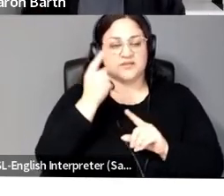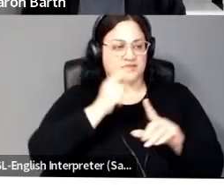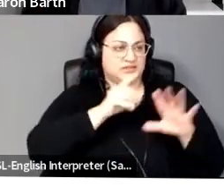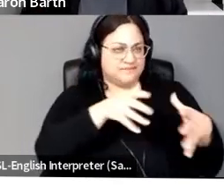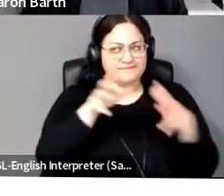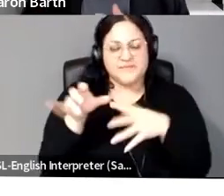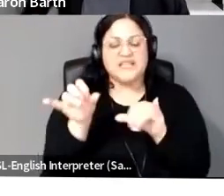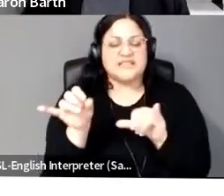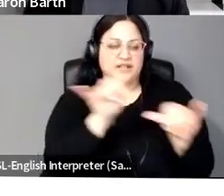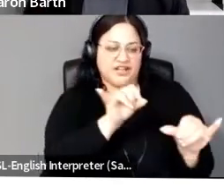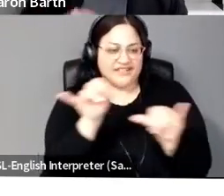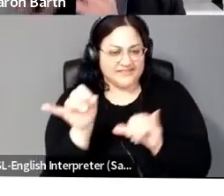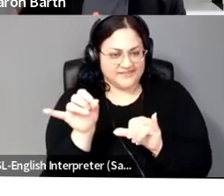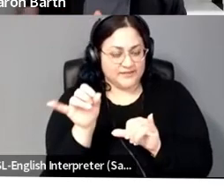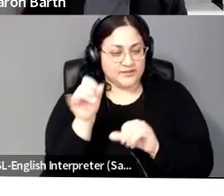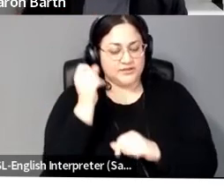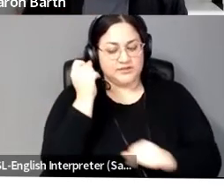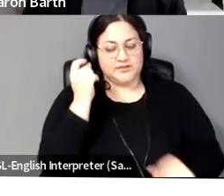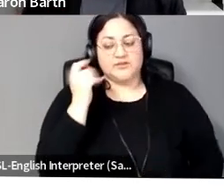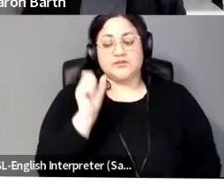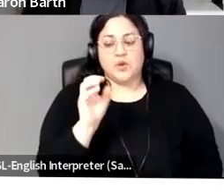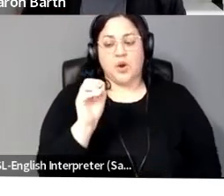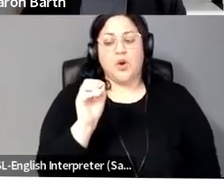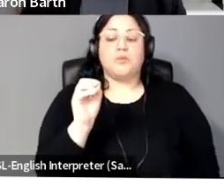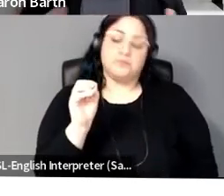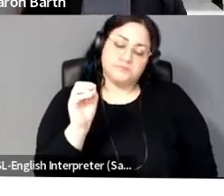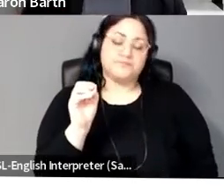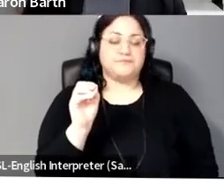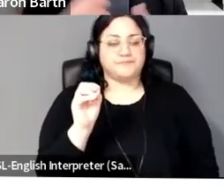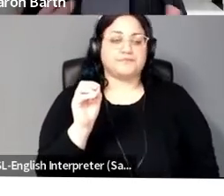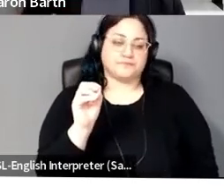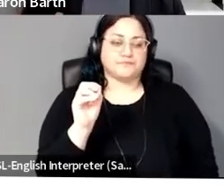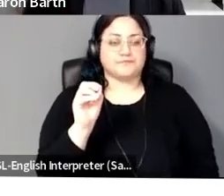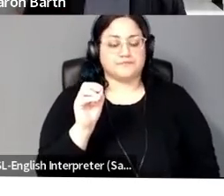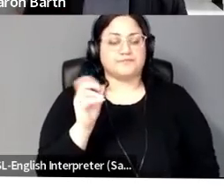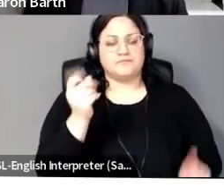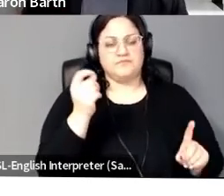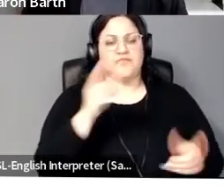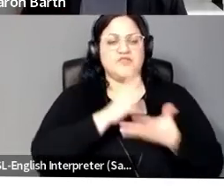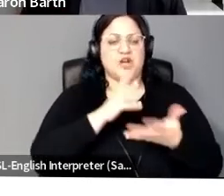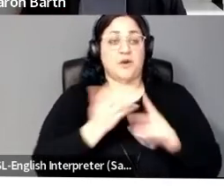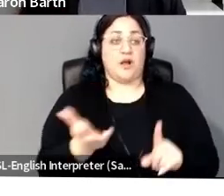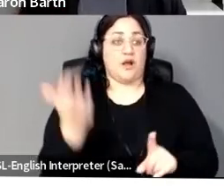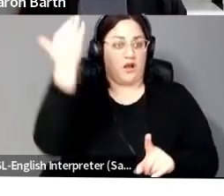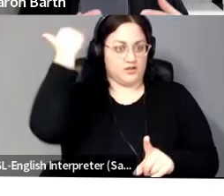communities that didn't really resemble our modern society, but more, tribes,